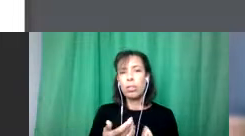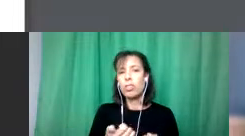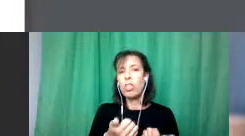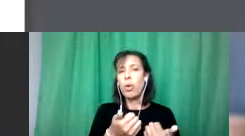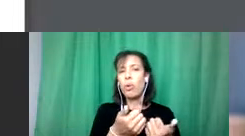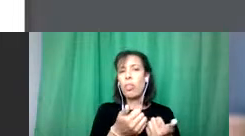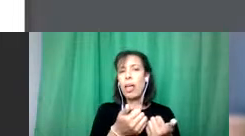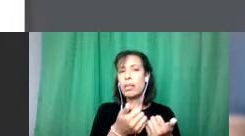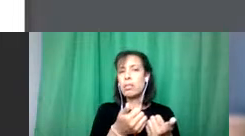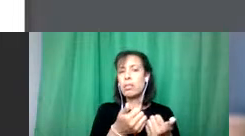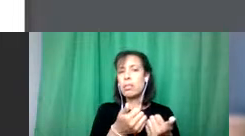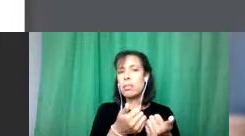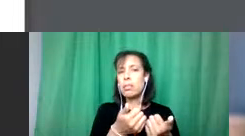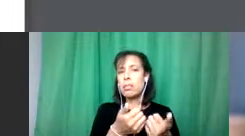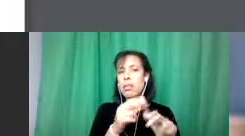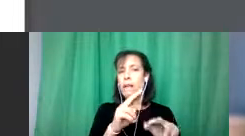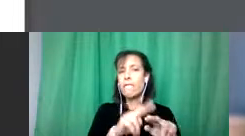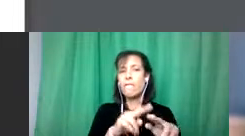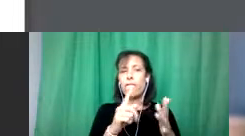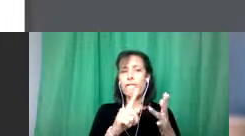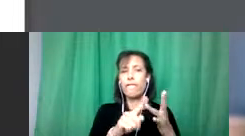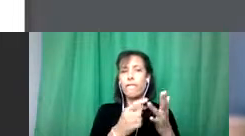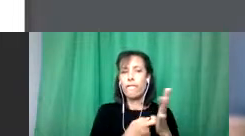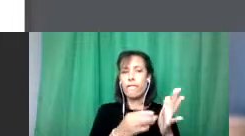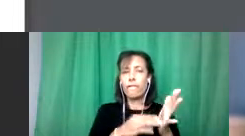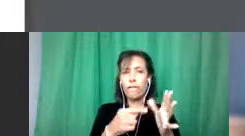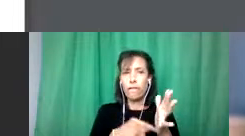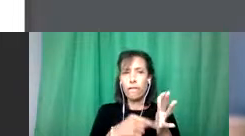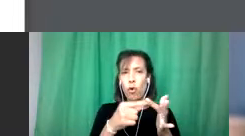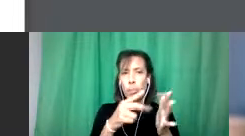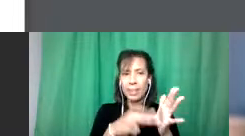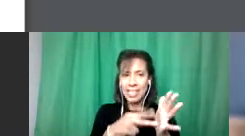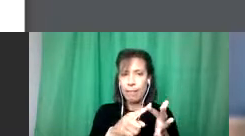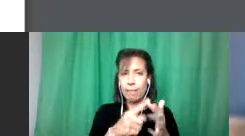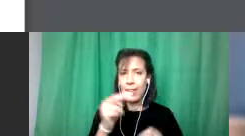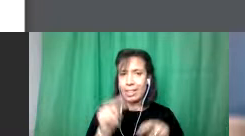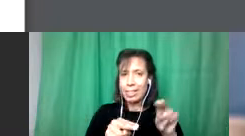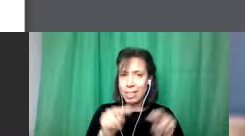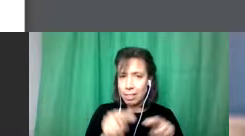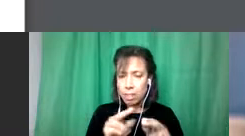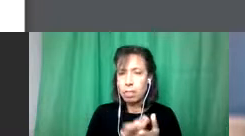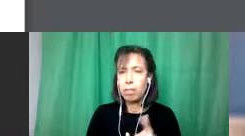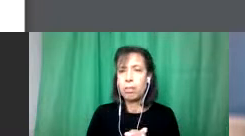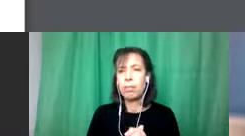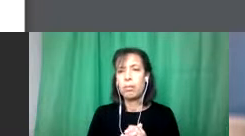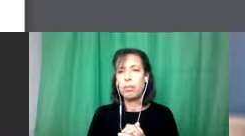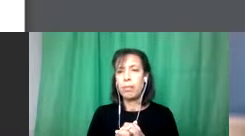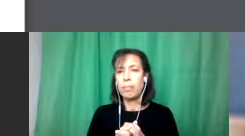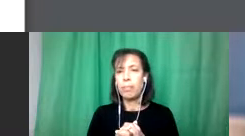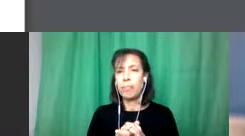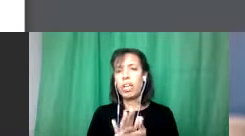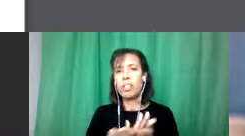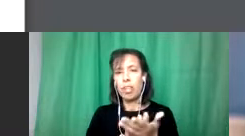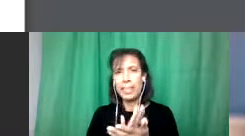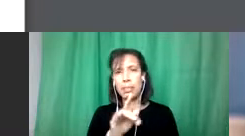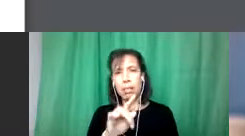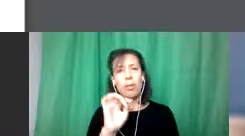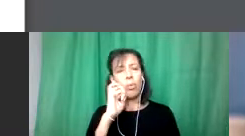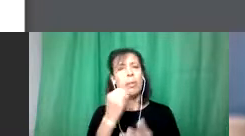for. So there will be opportunities for you to look at and